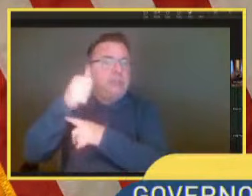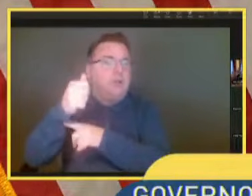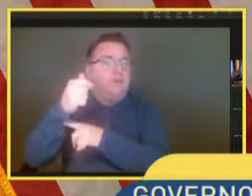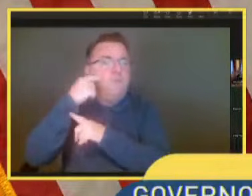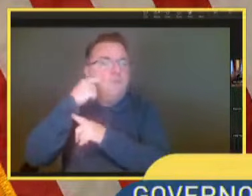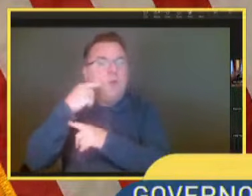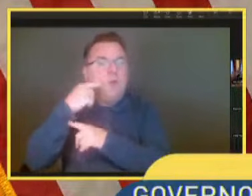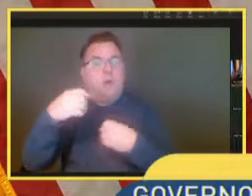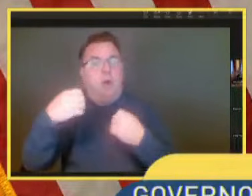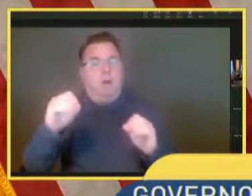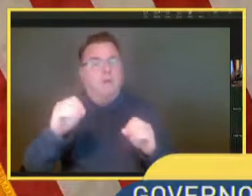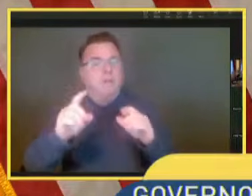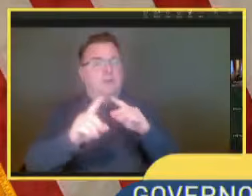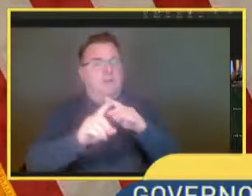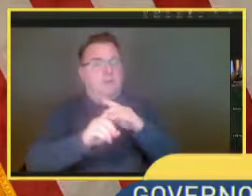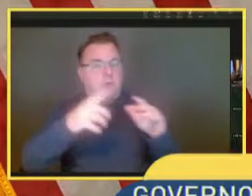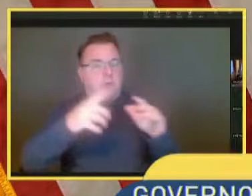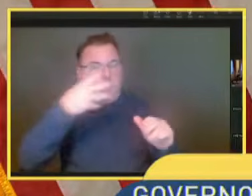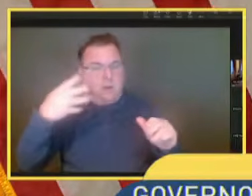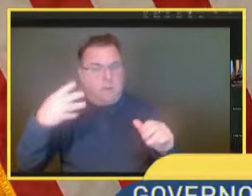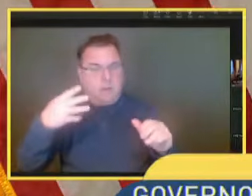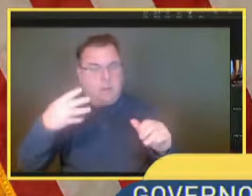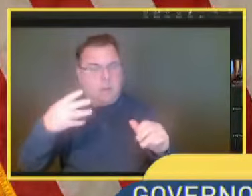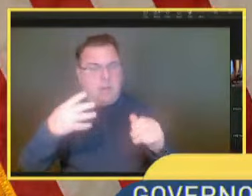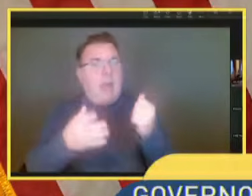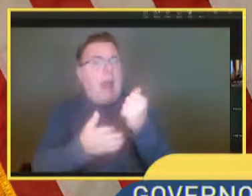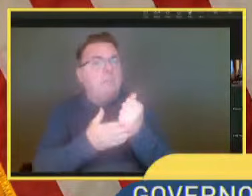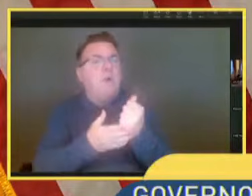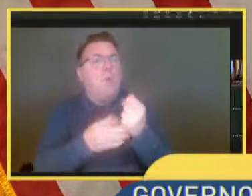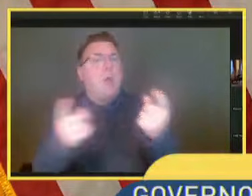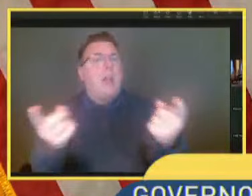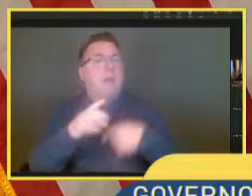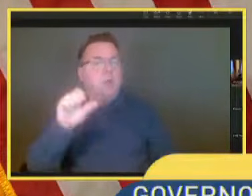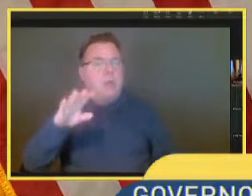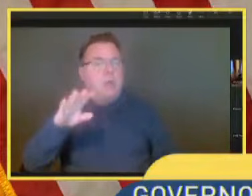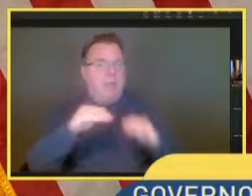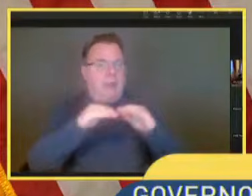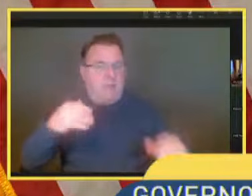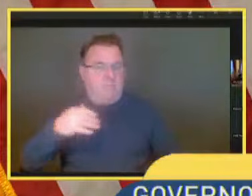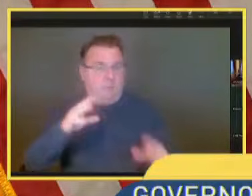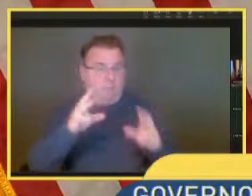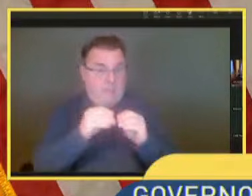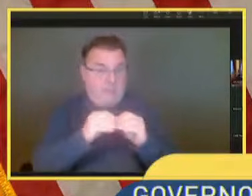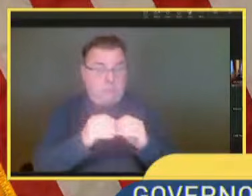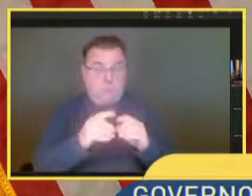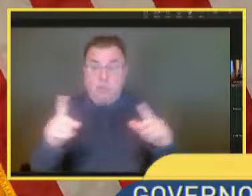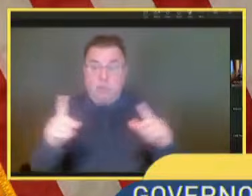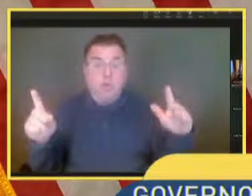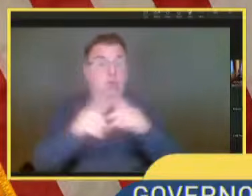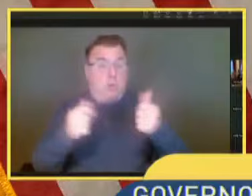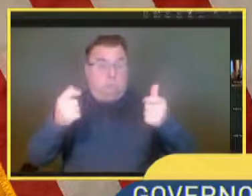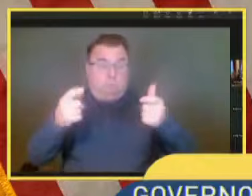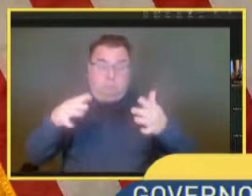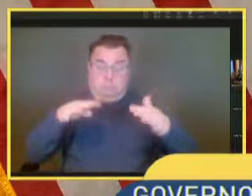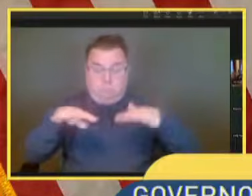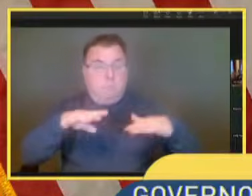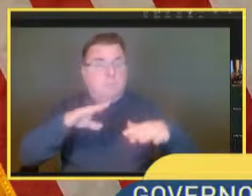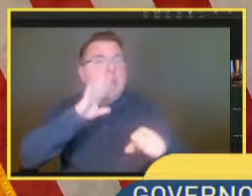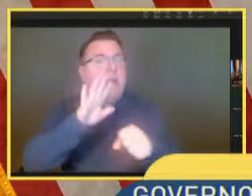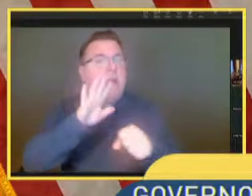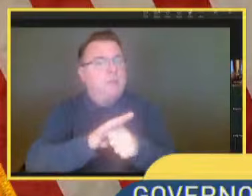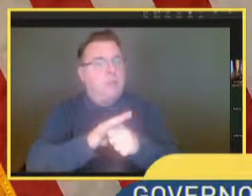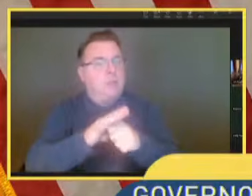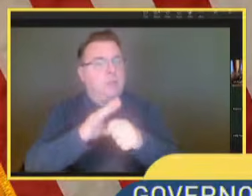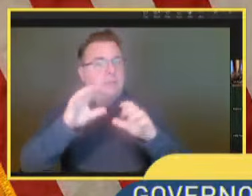will begin attending my cabinet meetings. Having Sarah in our cabinet meetings will help ensure we are coordinating as a state and between